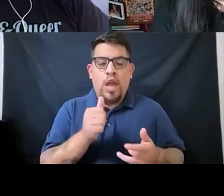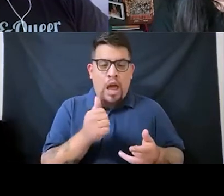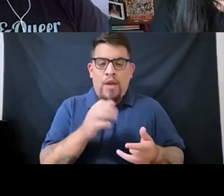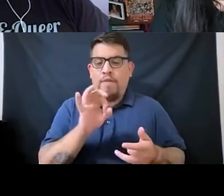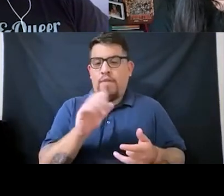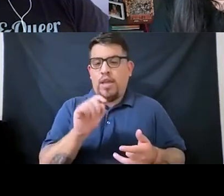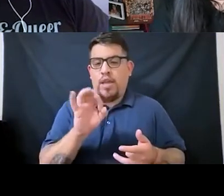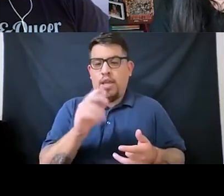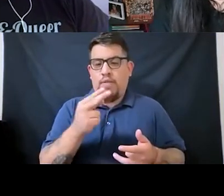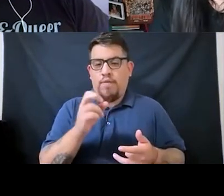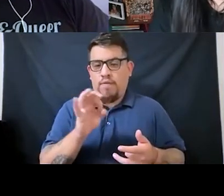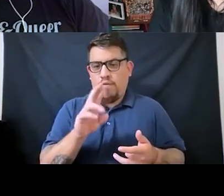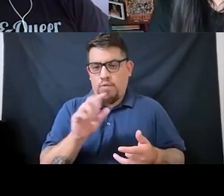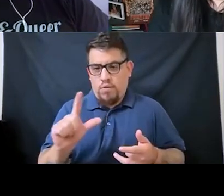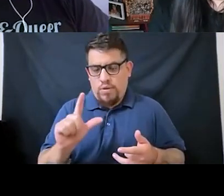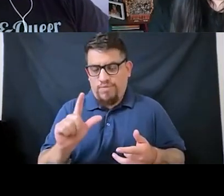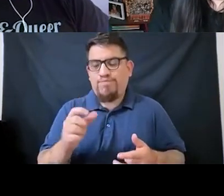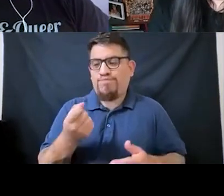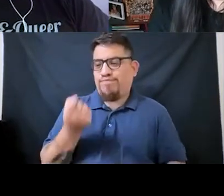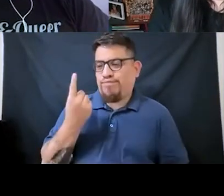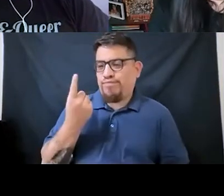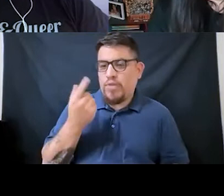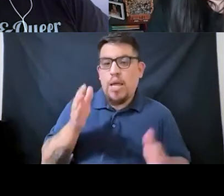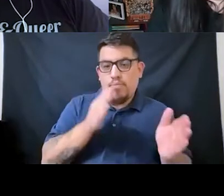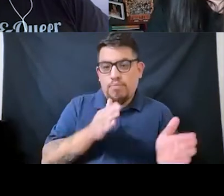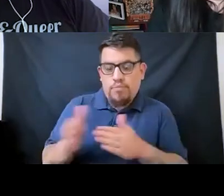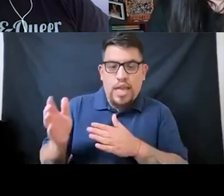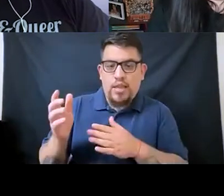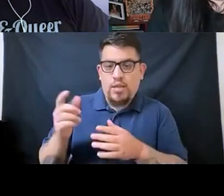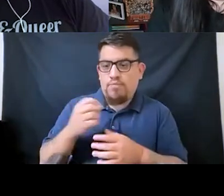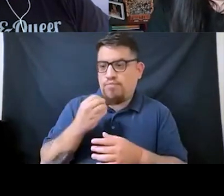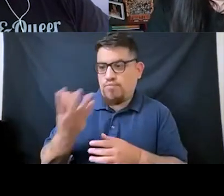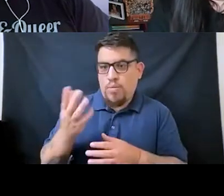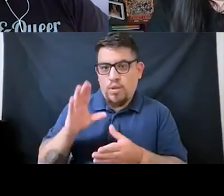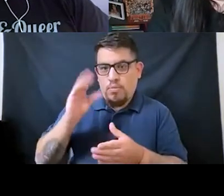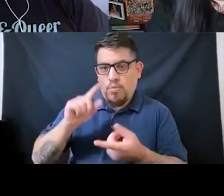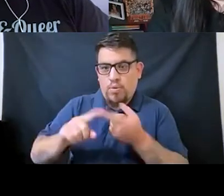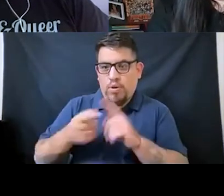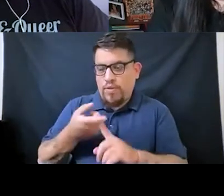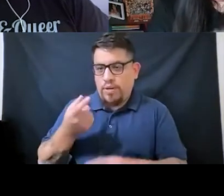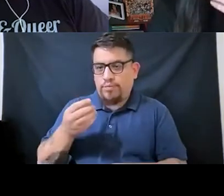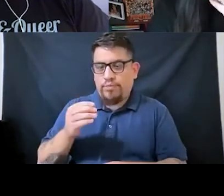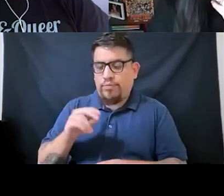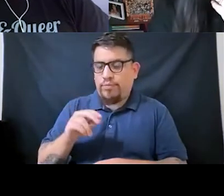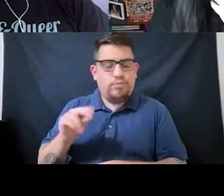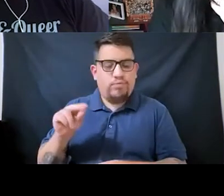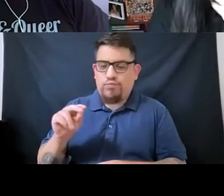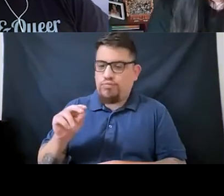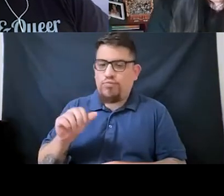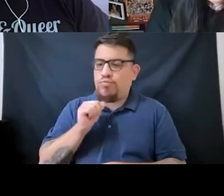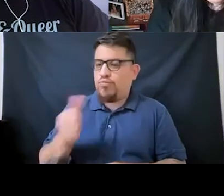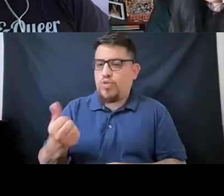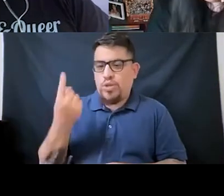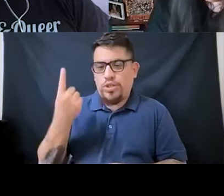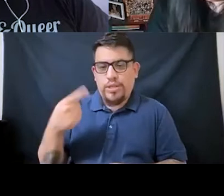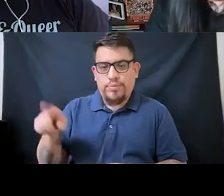understand, I say. I ask him if he plans to tell his boyfriend about this fetish. He shakes his head. He wouldn't understand. You